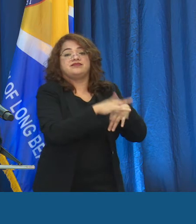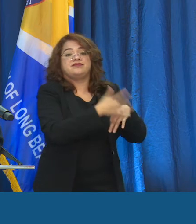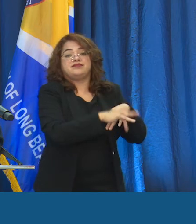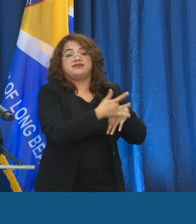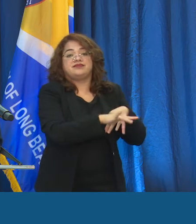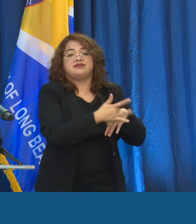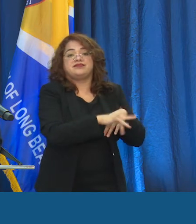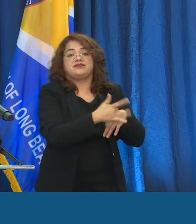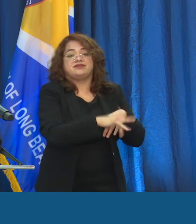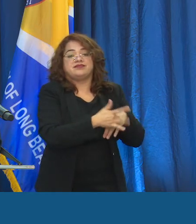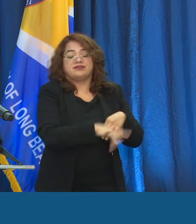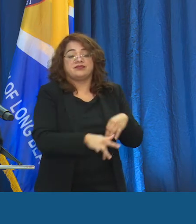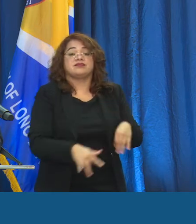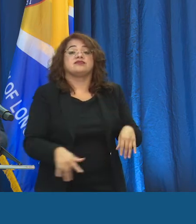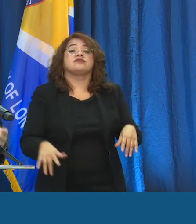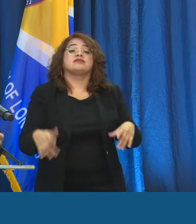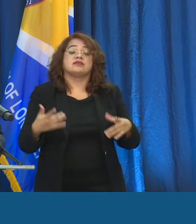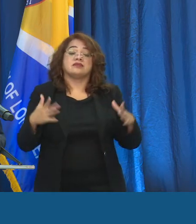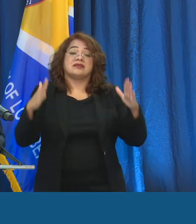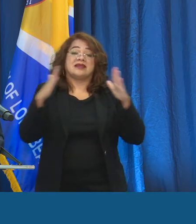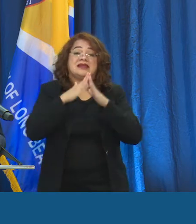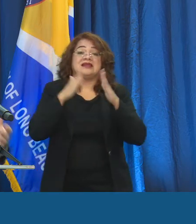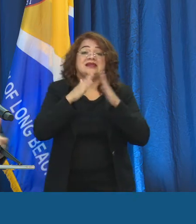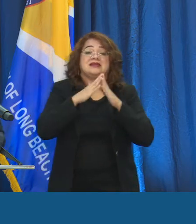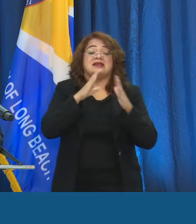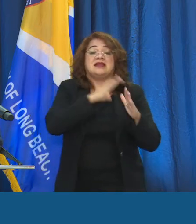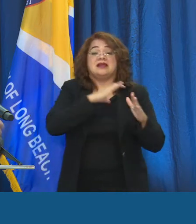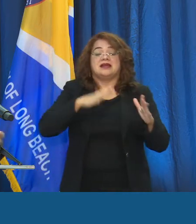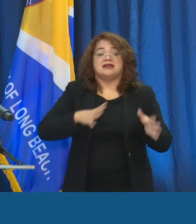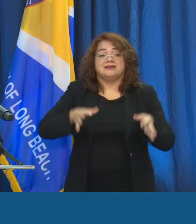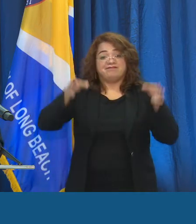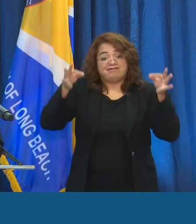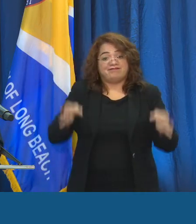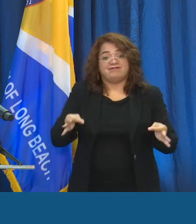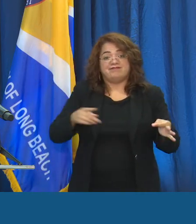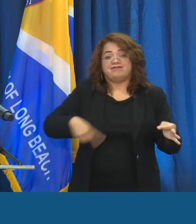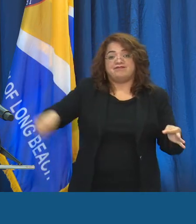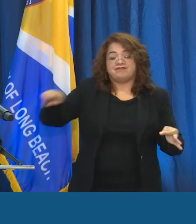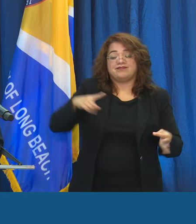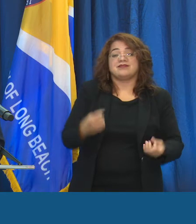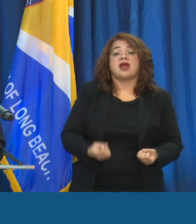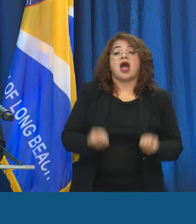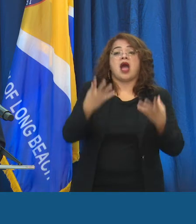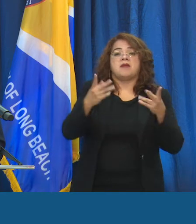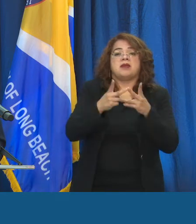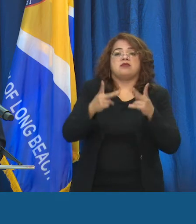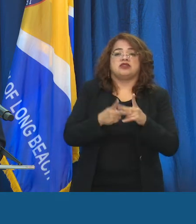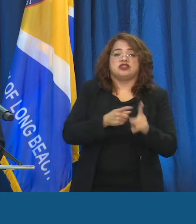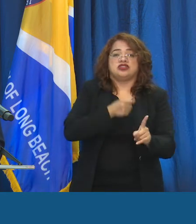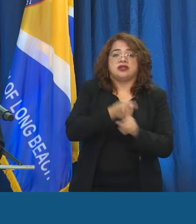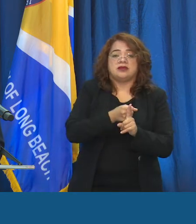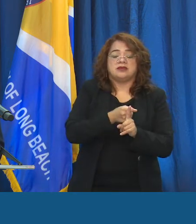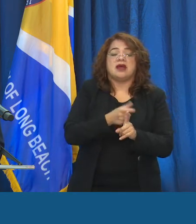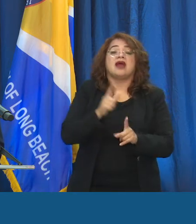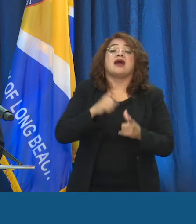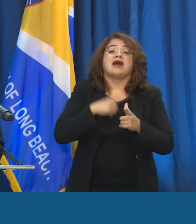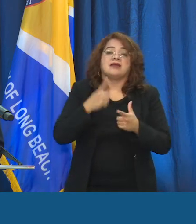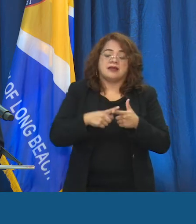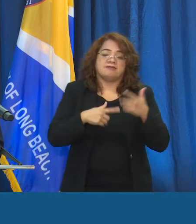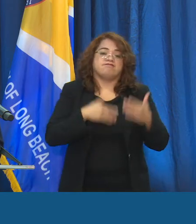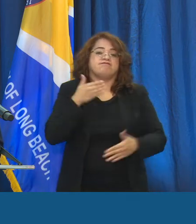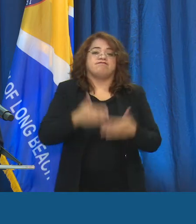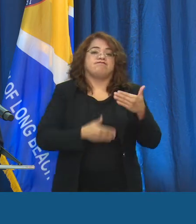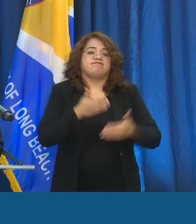work. The City Council will make the ultimate decisions on what the number of positions that are impacted, and then we will go through a process